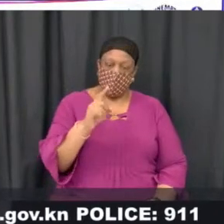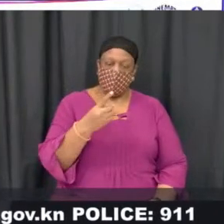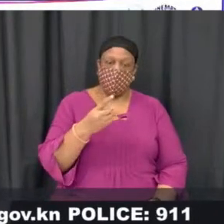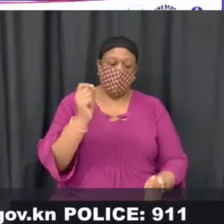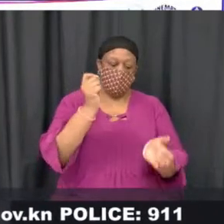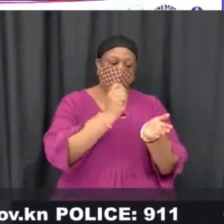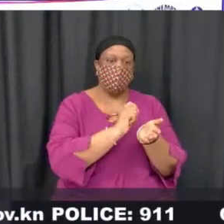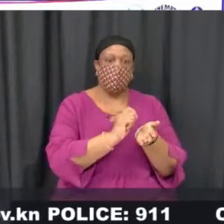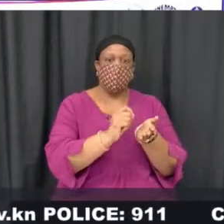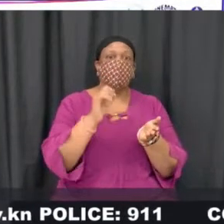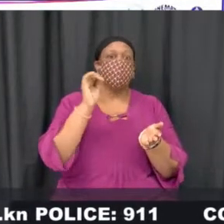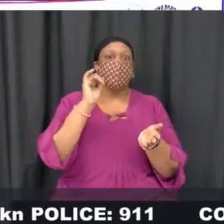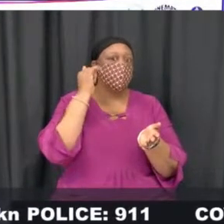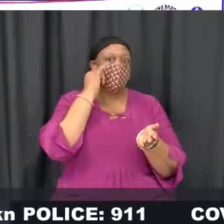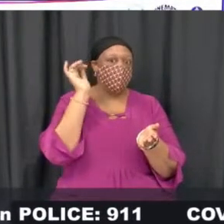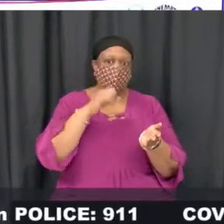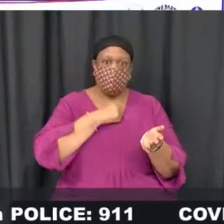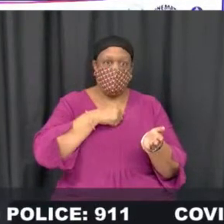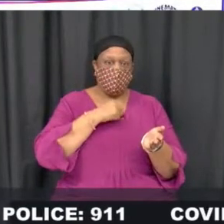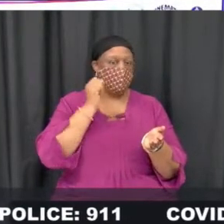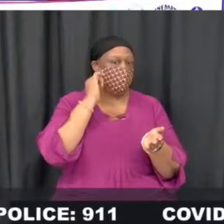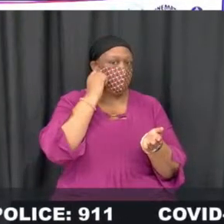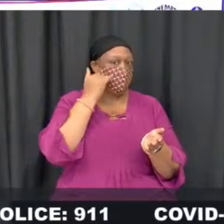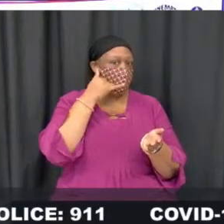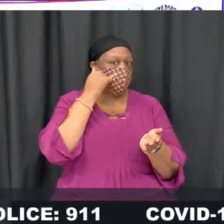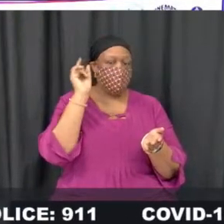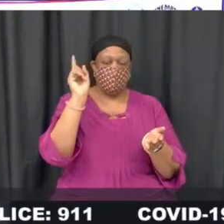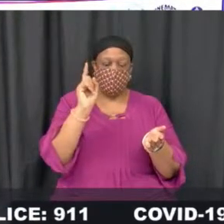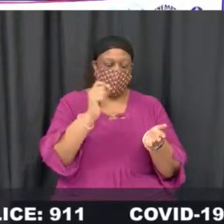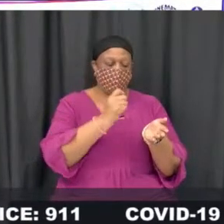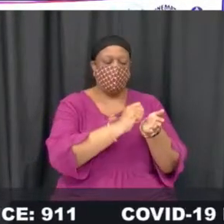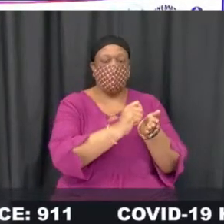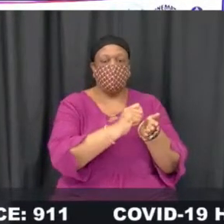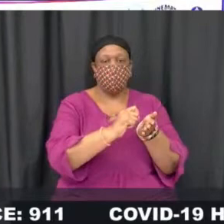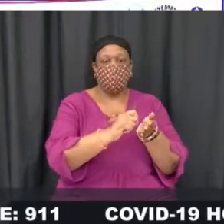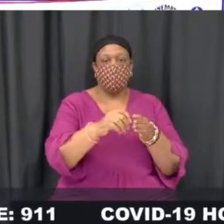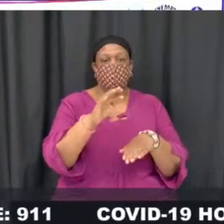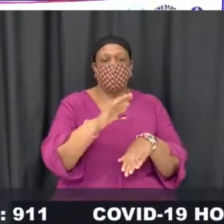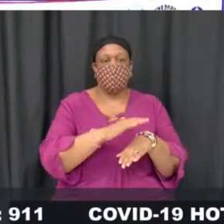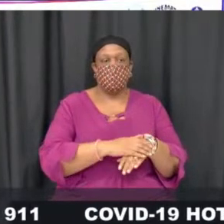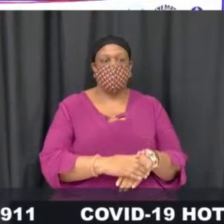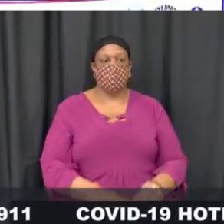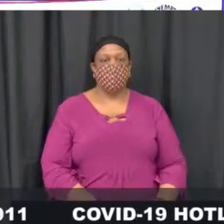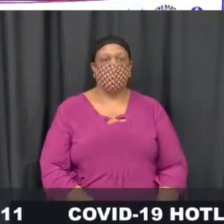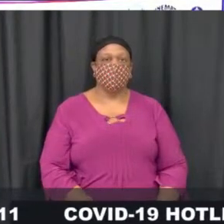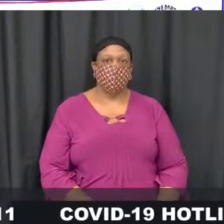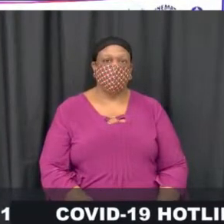writing, and this can be done through the website